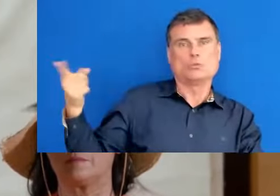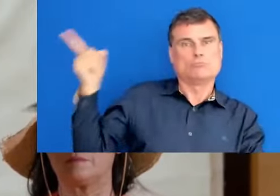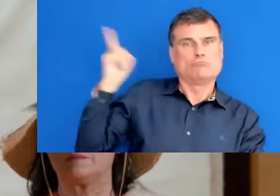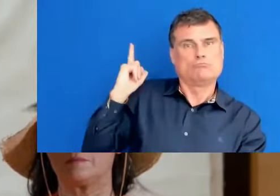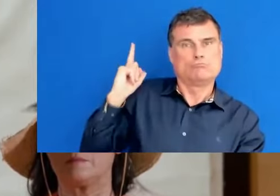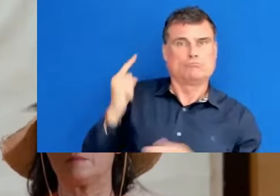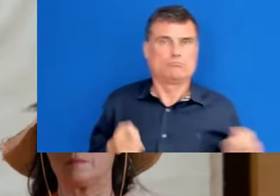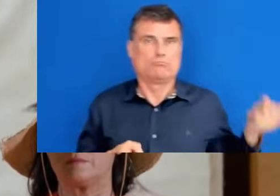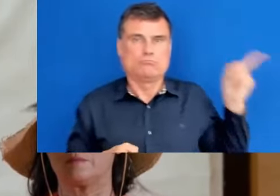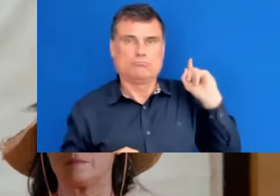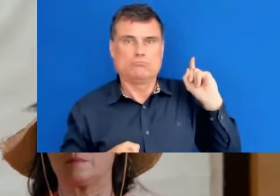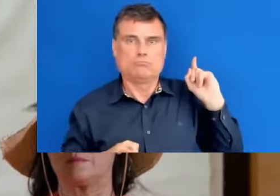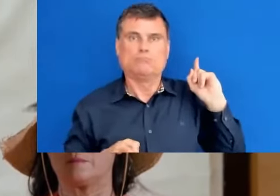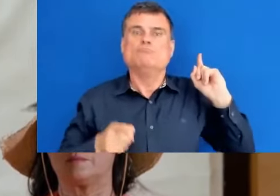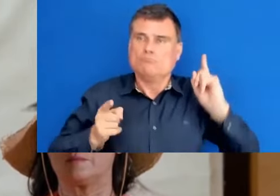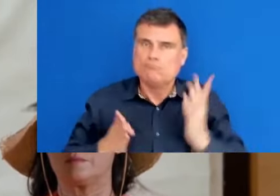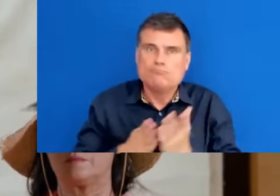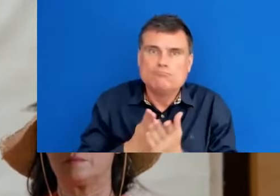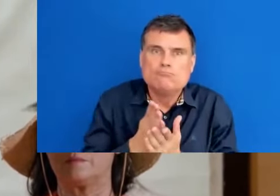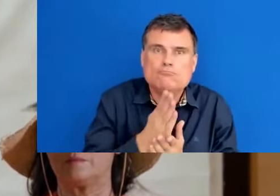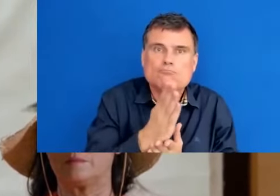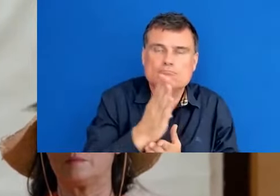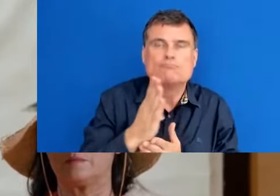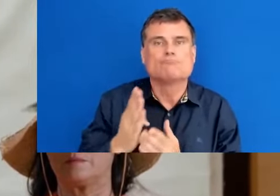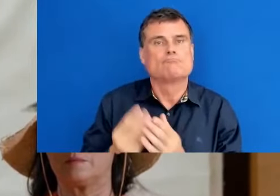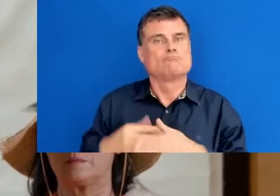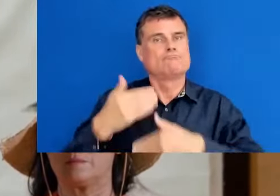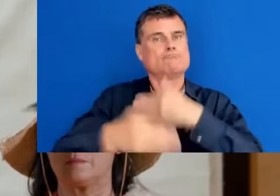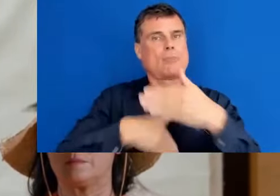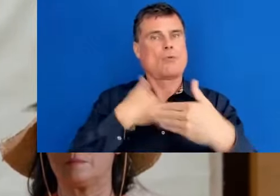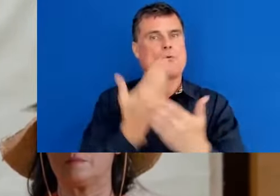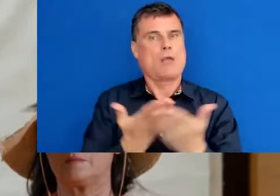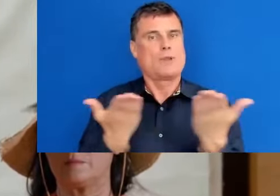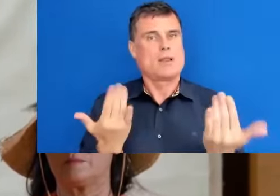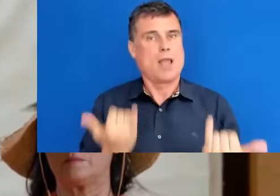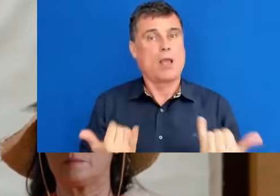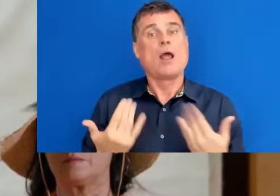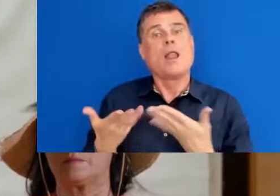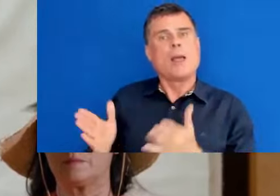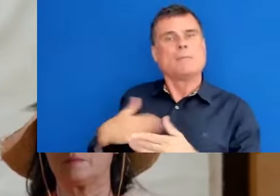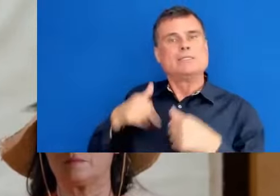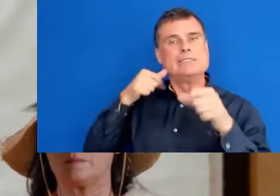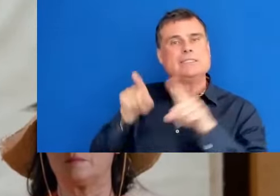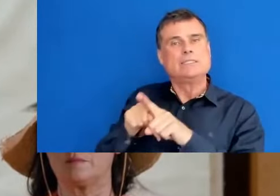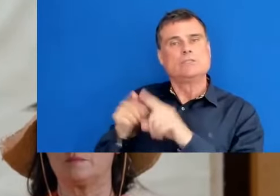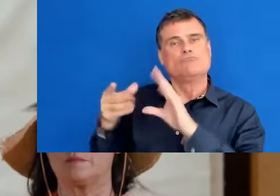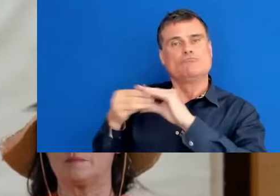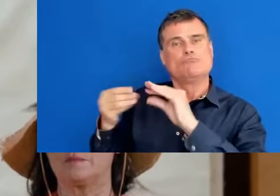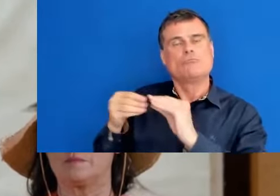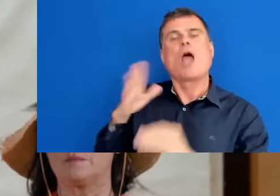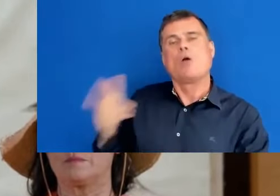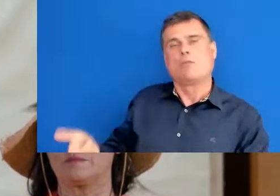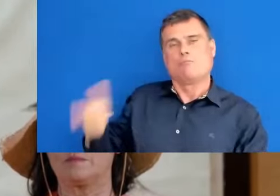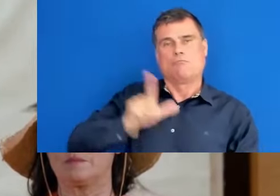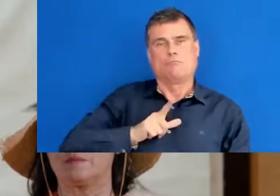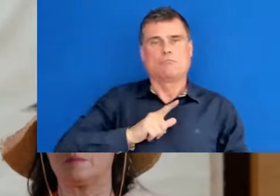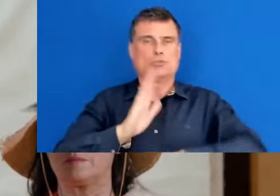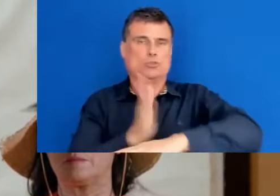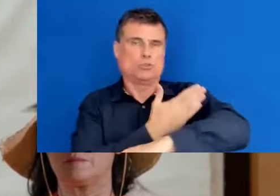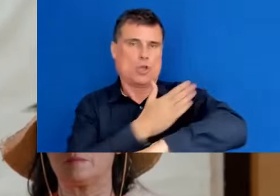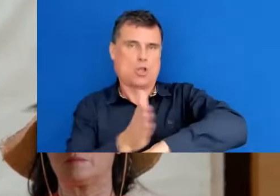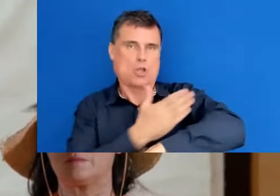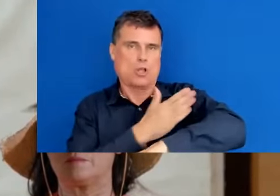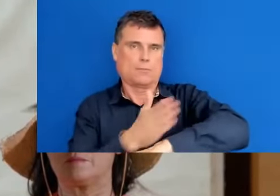here today. I'm going to share a song after my sister speaks, and I just want to say it's our Musqueam paddle